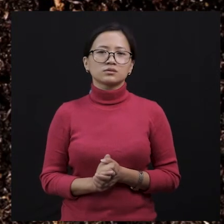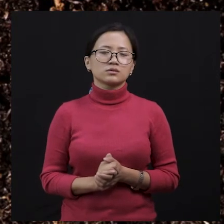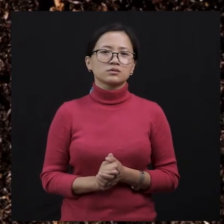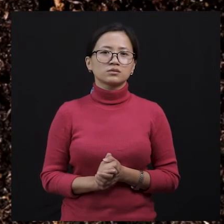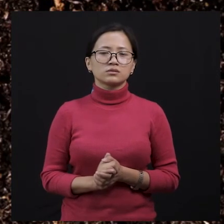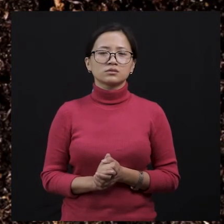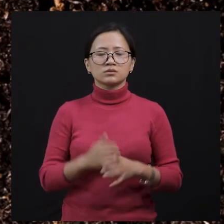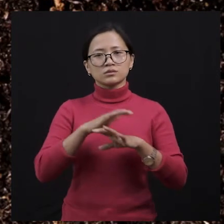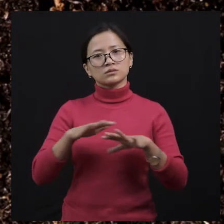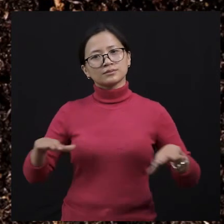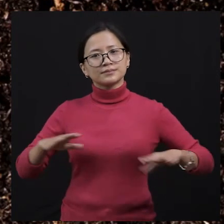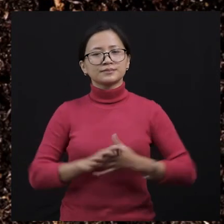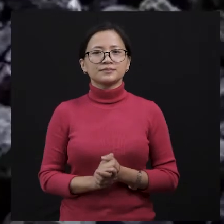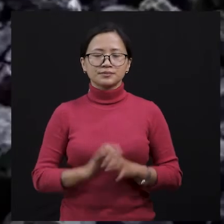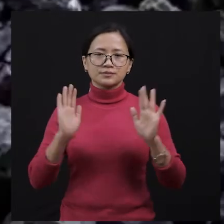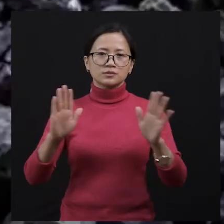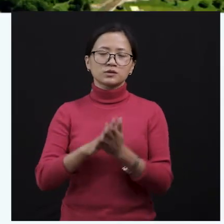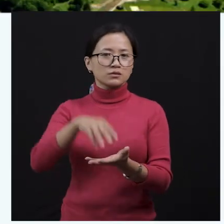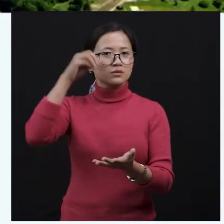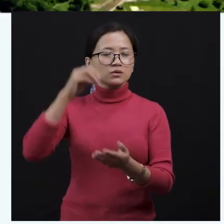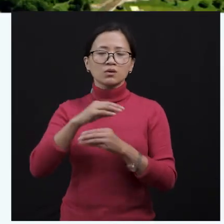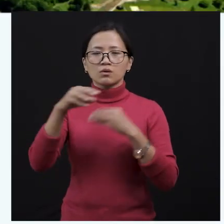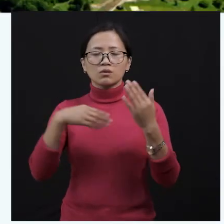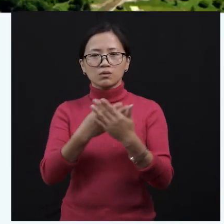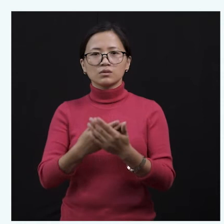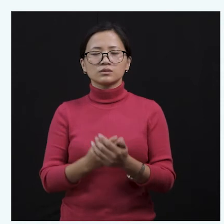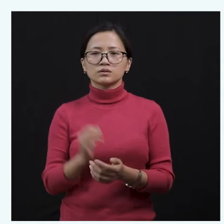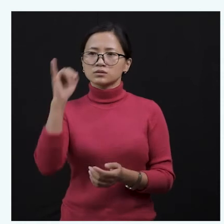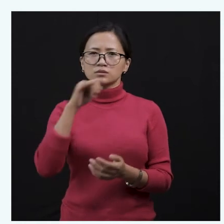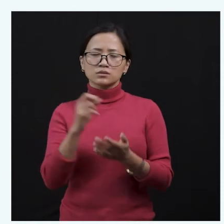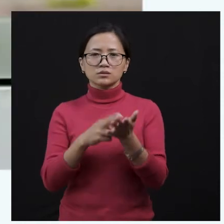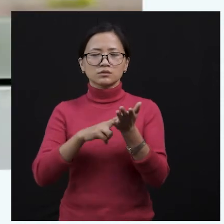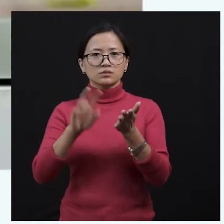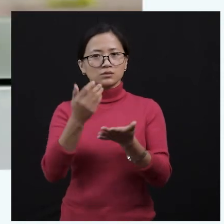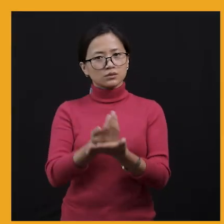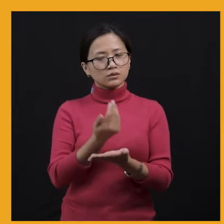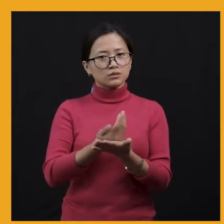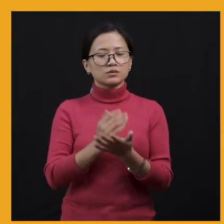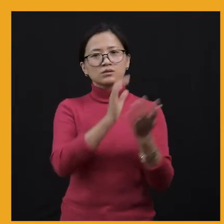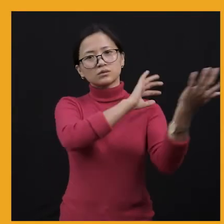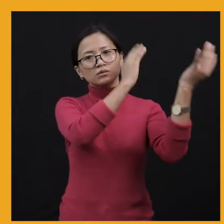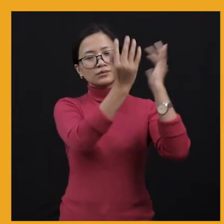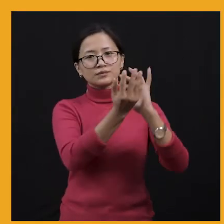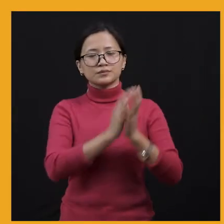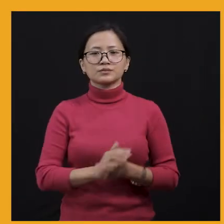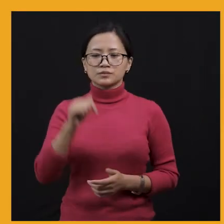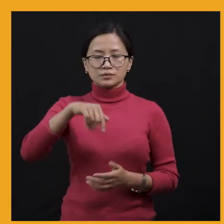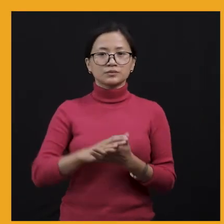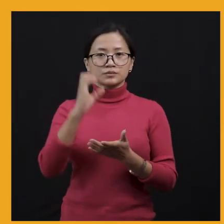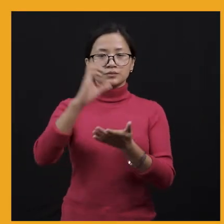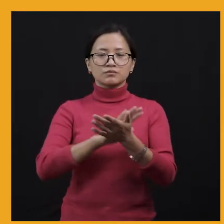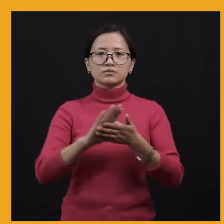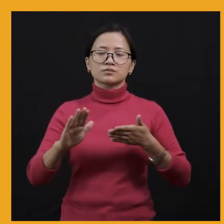Okay? So students, we have learned all the 6 natural resources of the earth in this